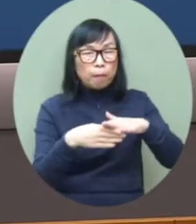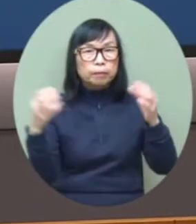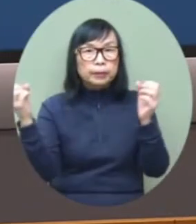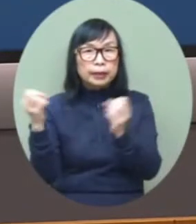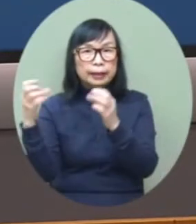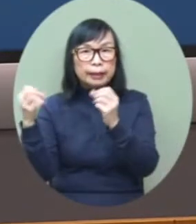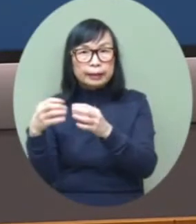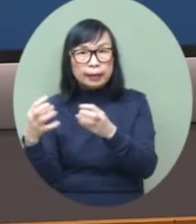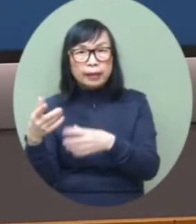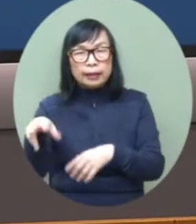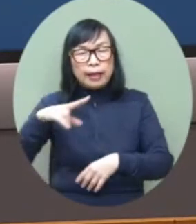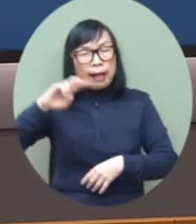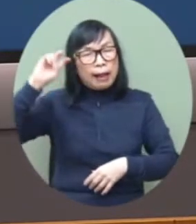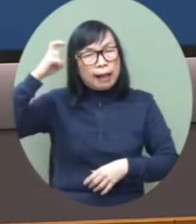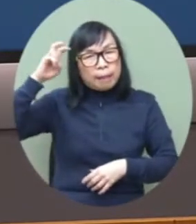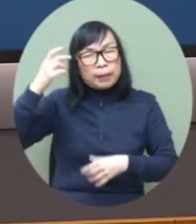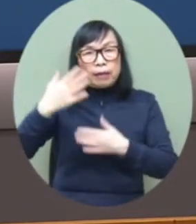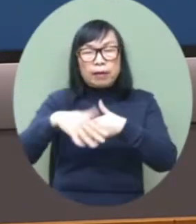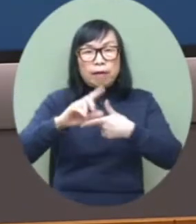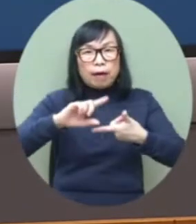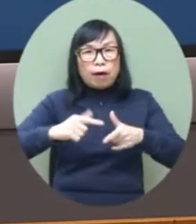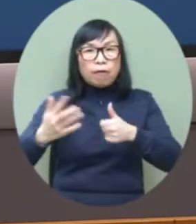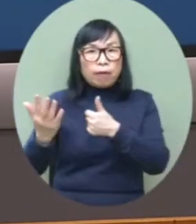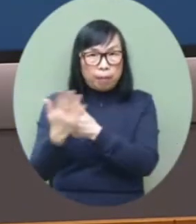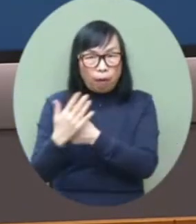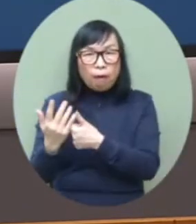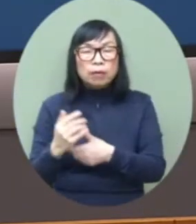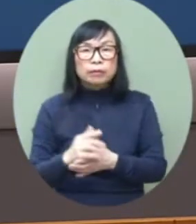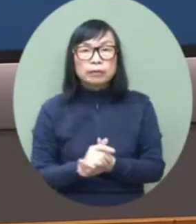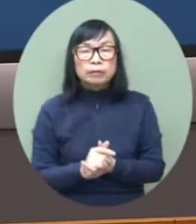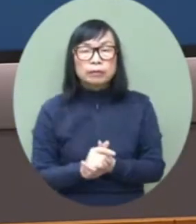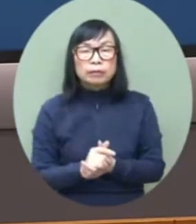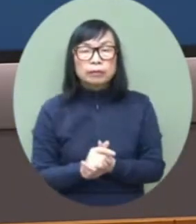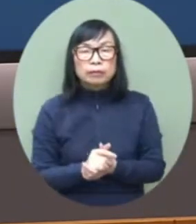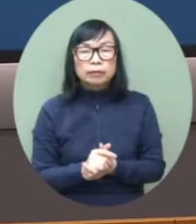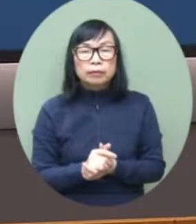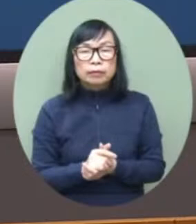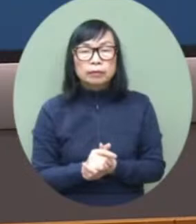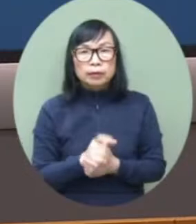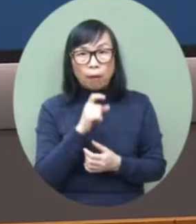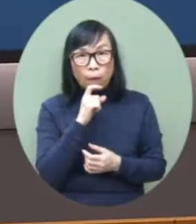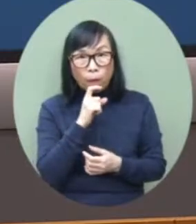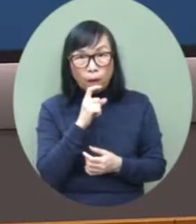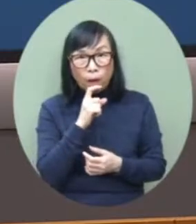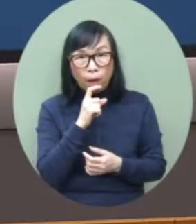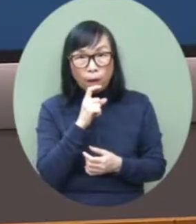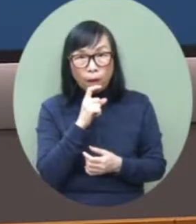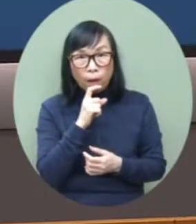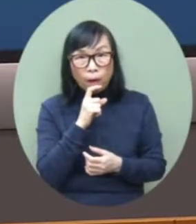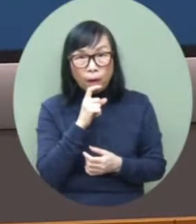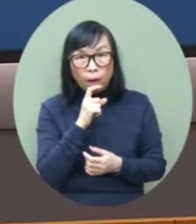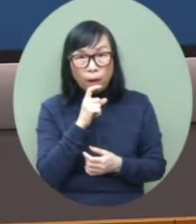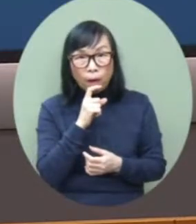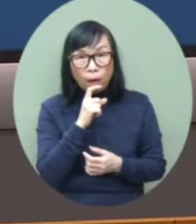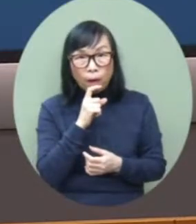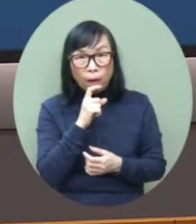we are working with other departments. They are also coming up with